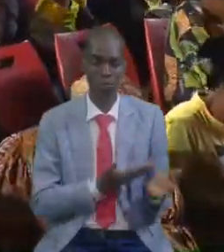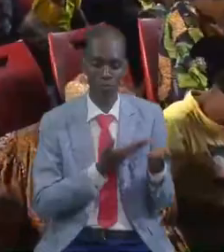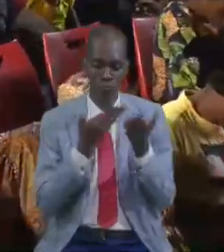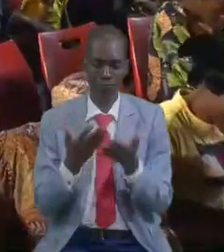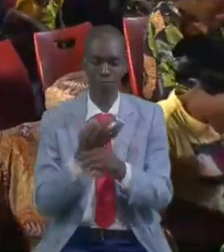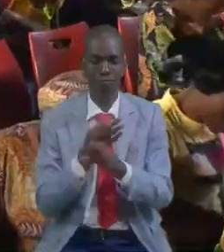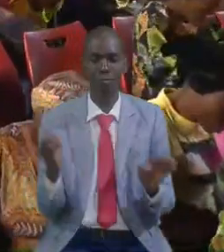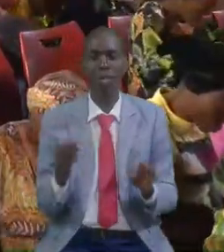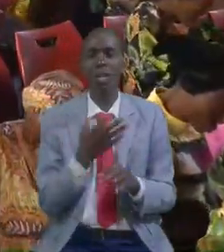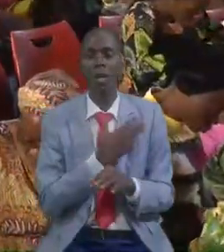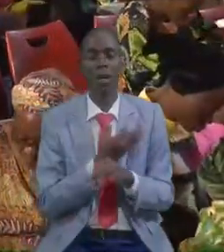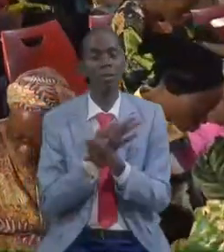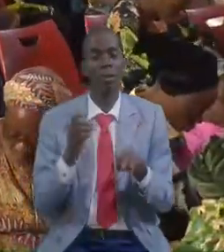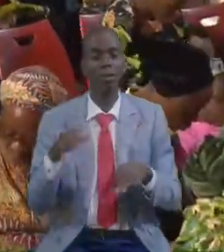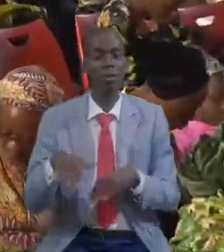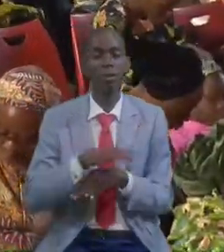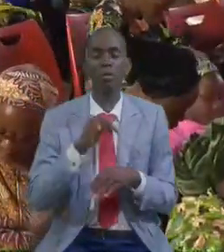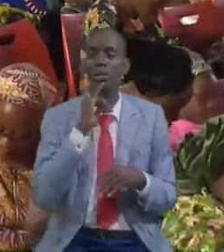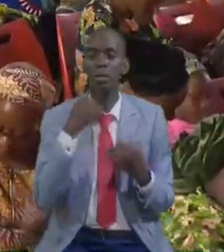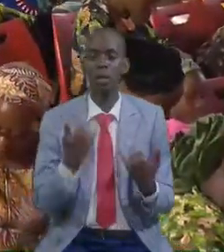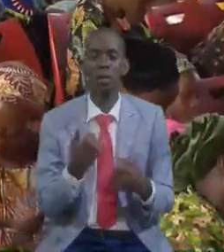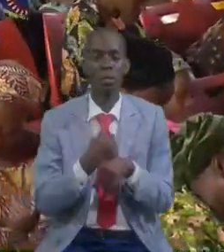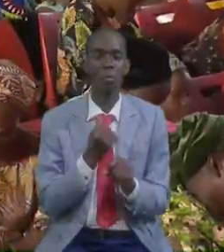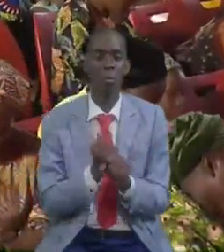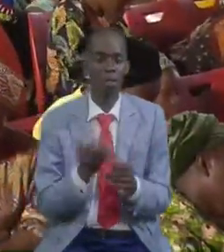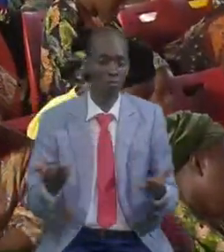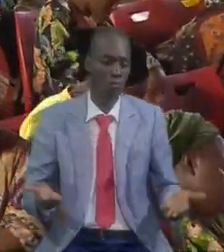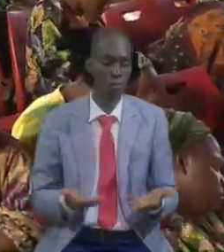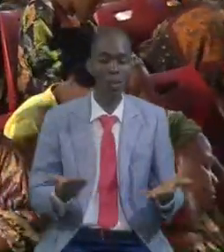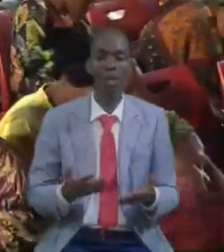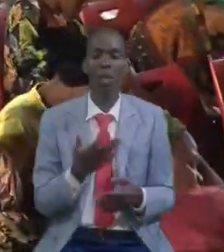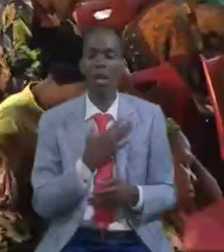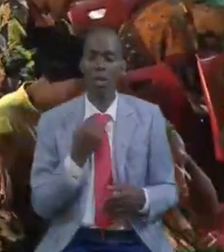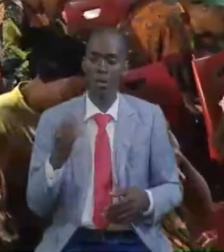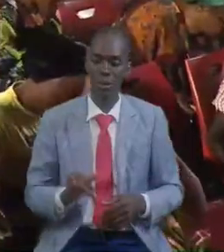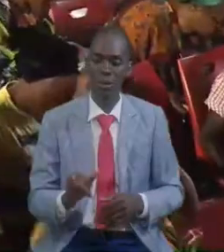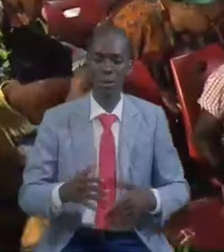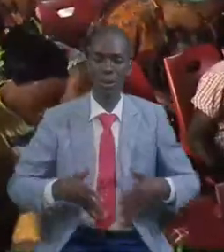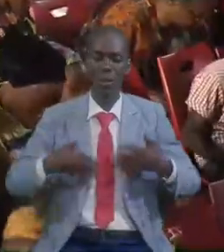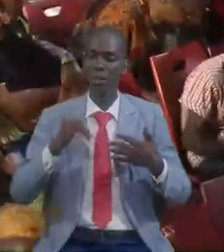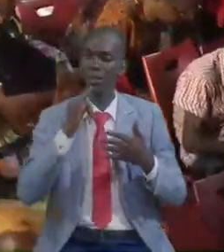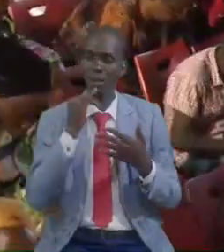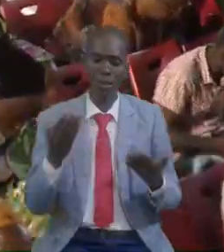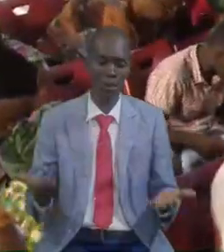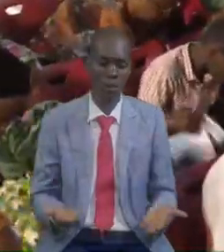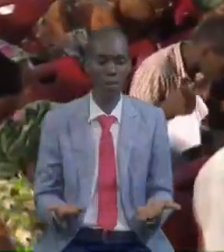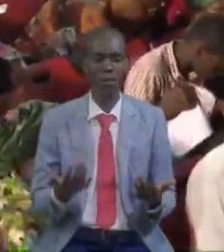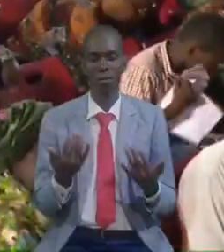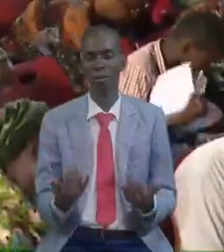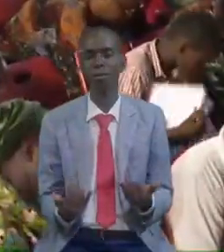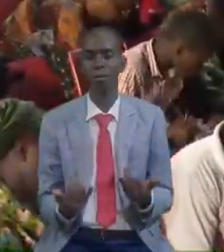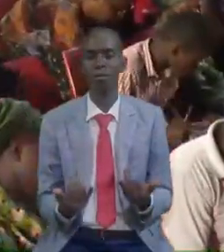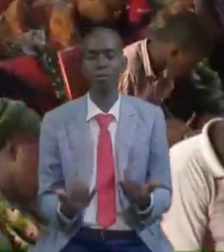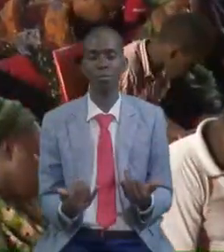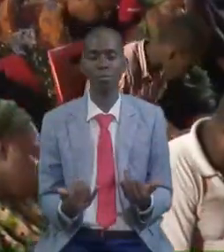now available. Eternal life is now available. Heads bowed and eyes closed.